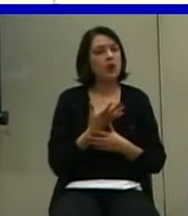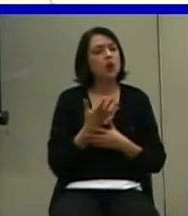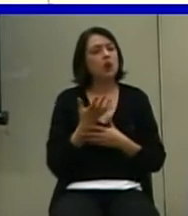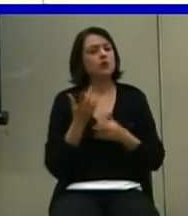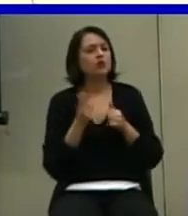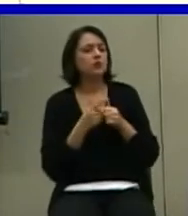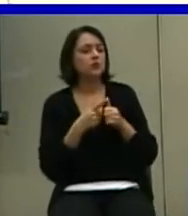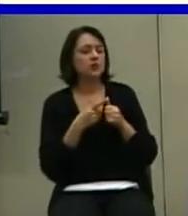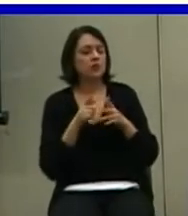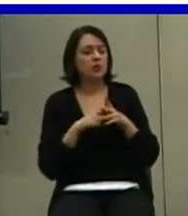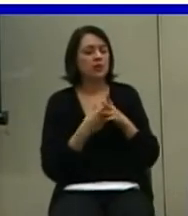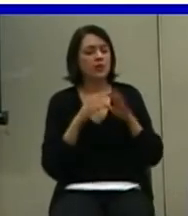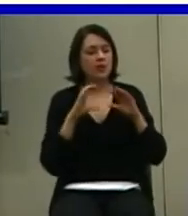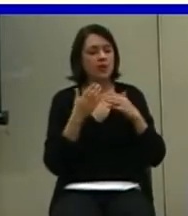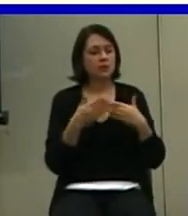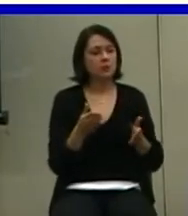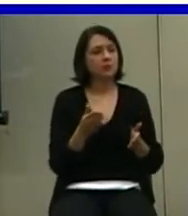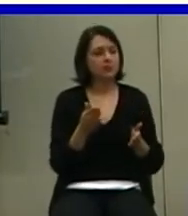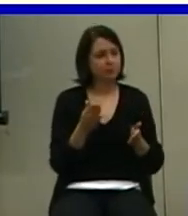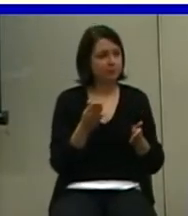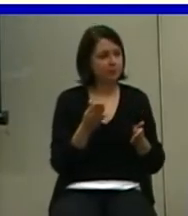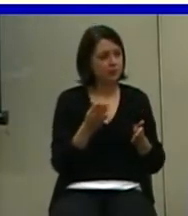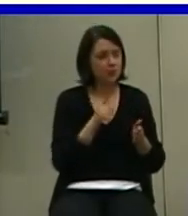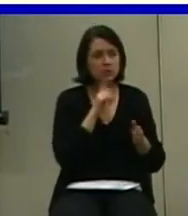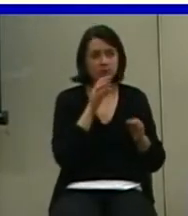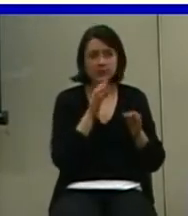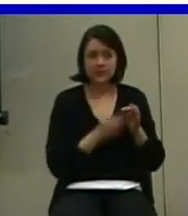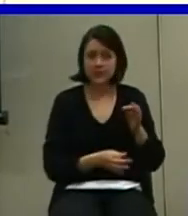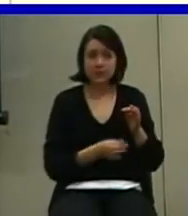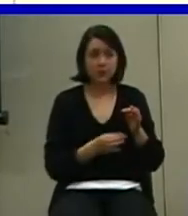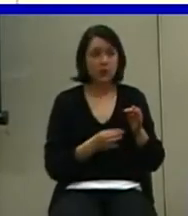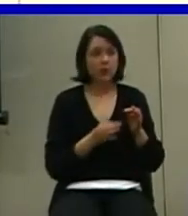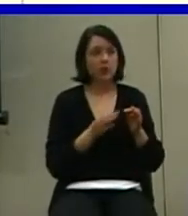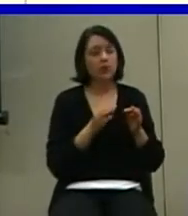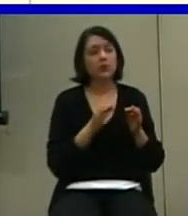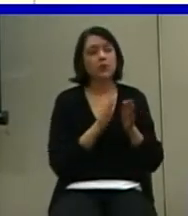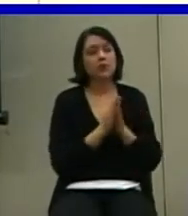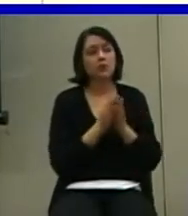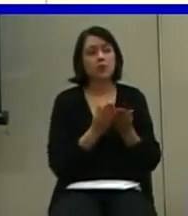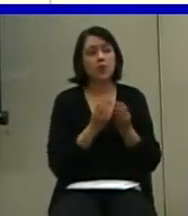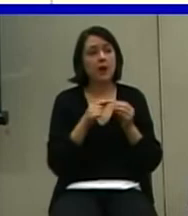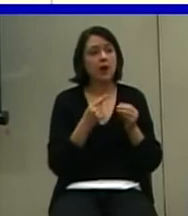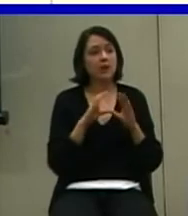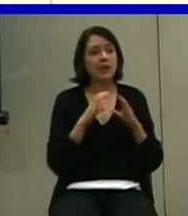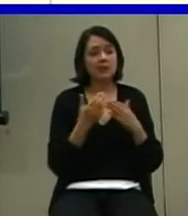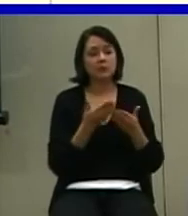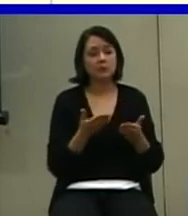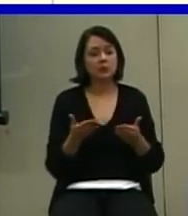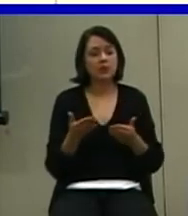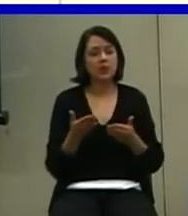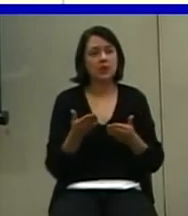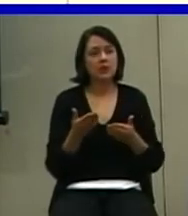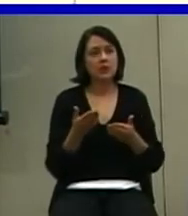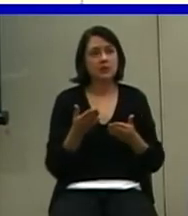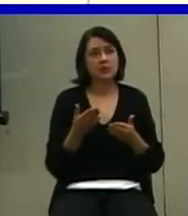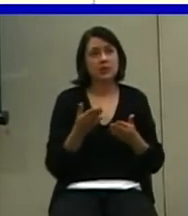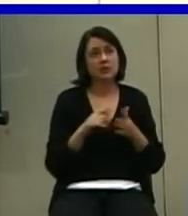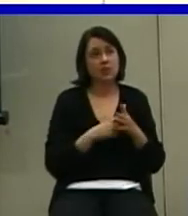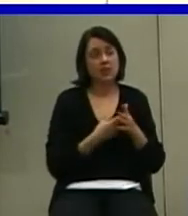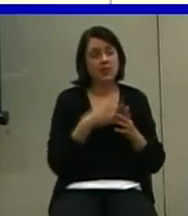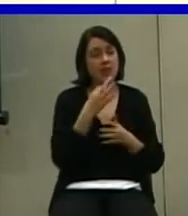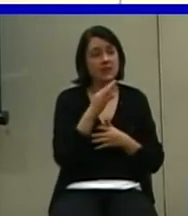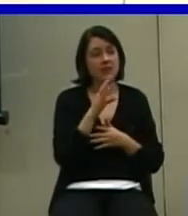stuff. There's a really simple literature on the classroom stuff that dates back to the